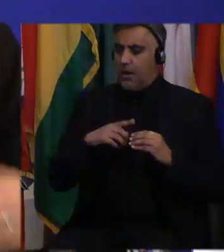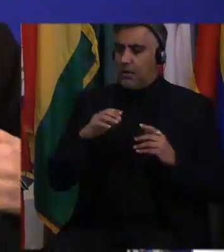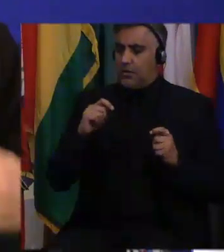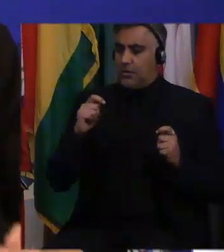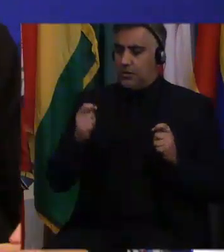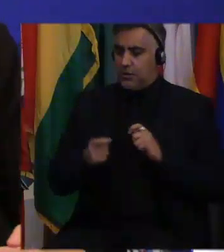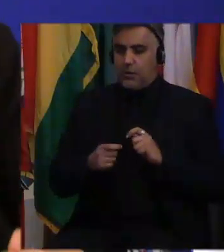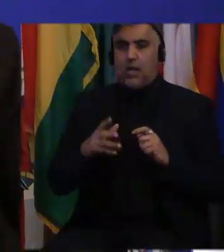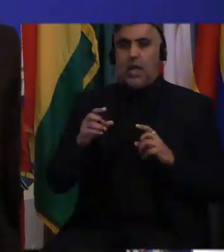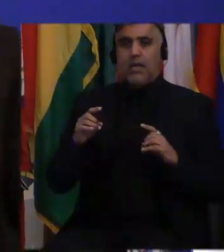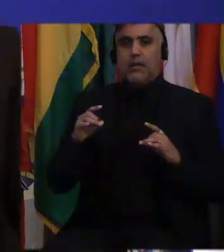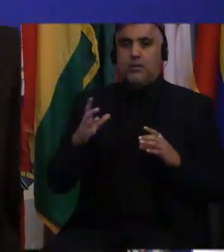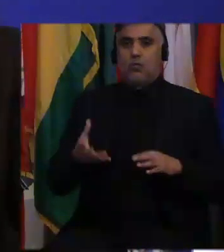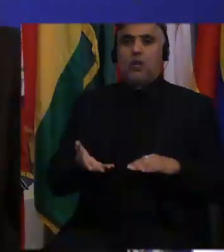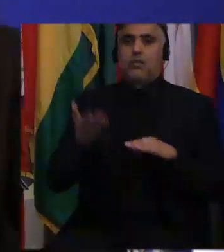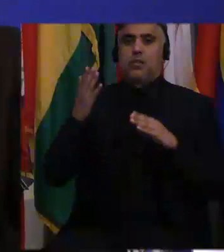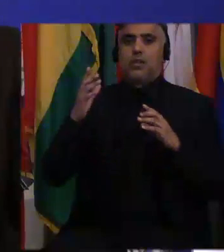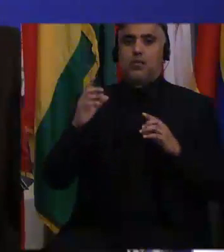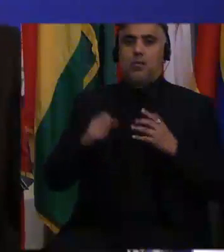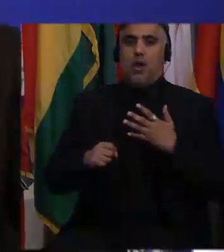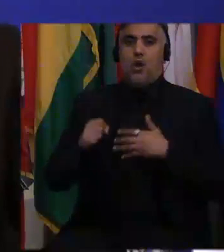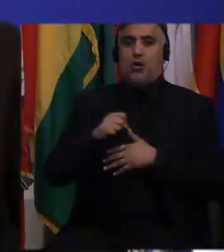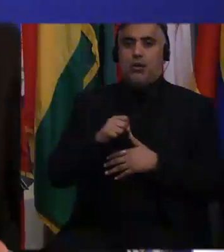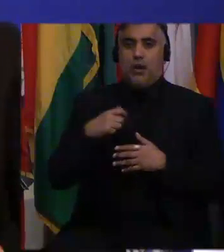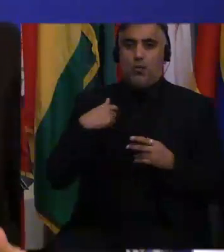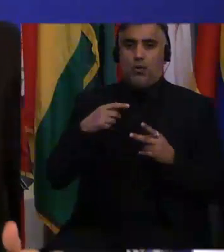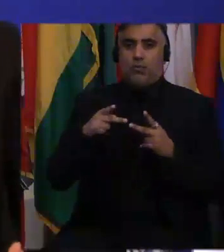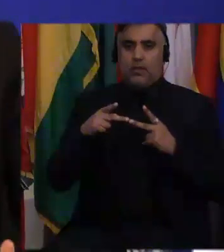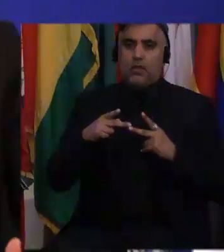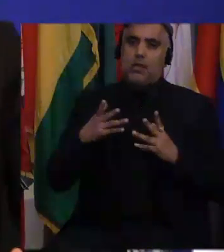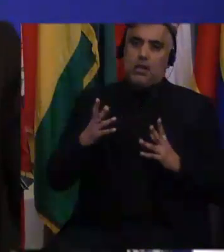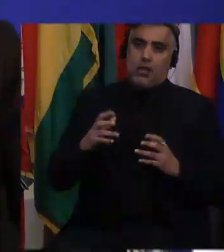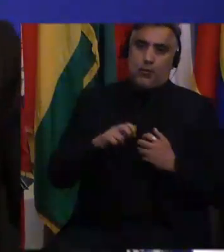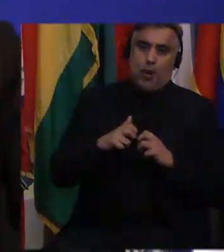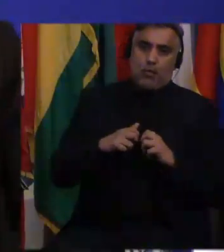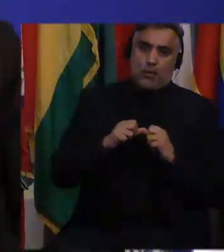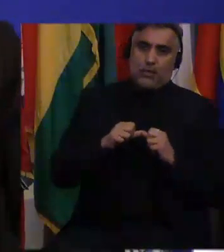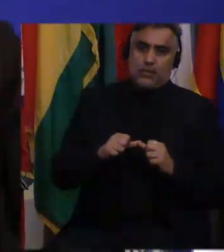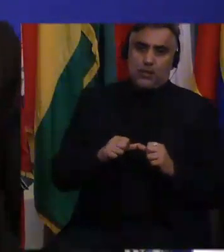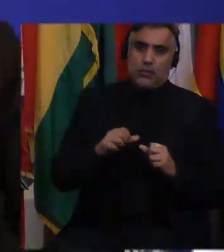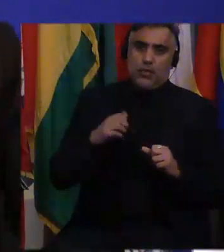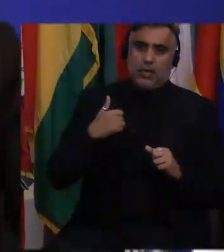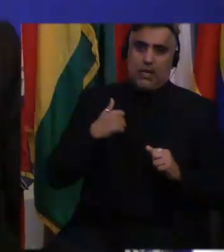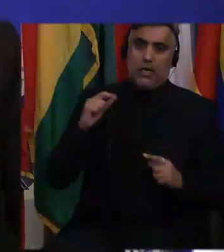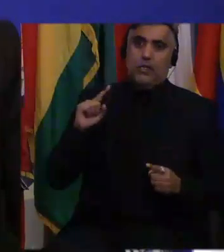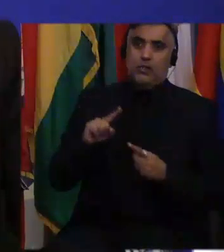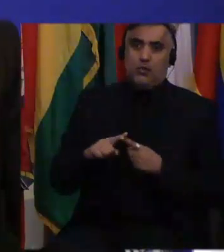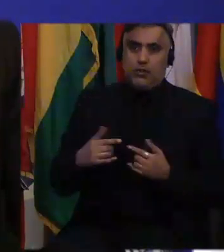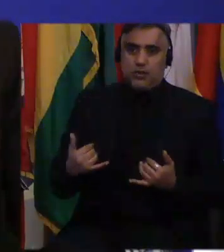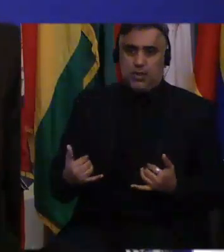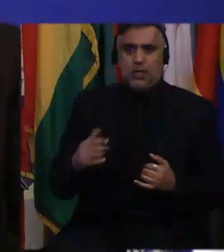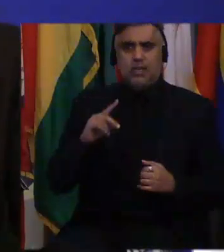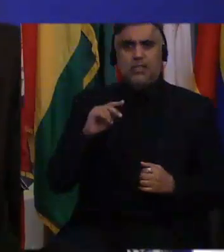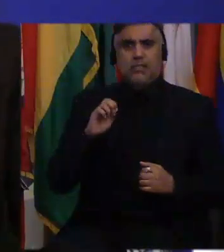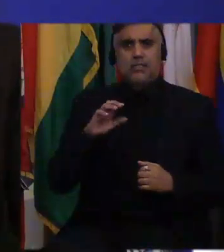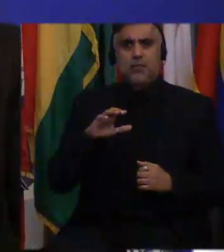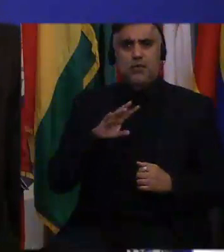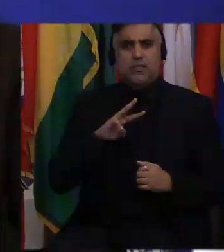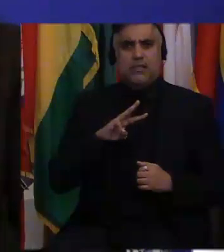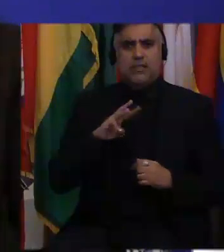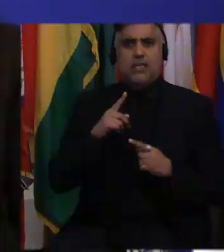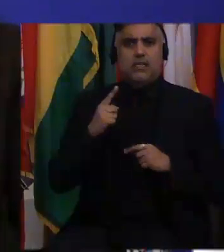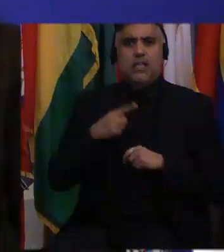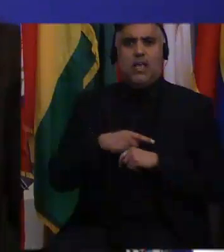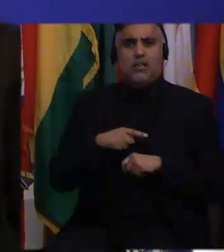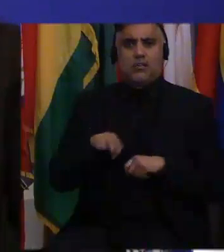violence, and it ratcheted up the priority that we placed on it. Nonetheless, the problem continues in Canada to this day. December 6th has been